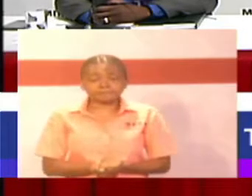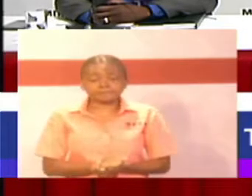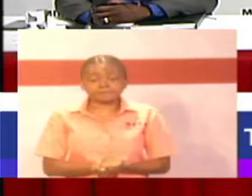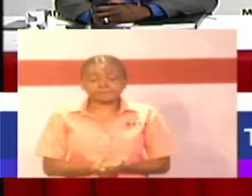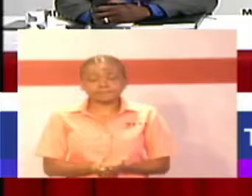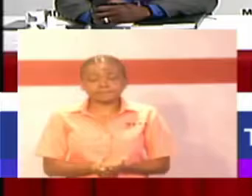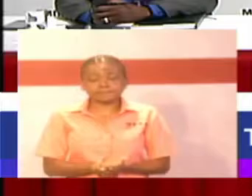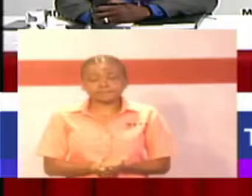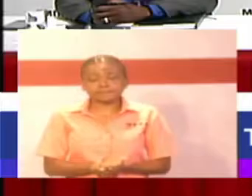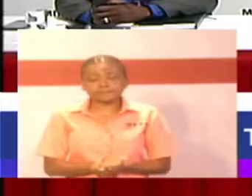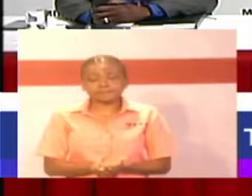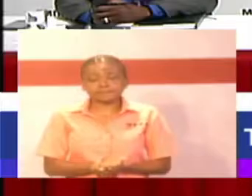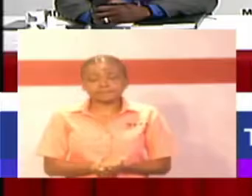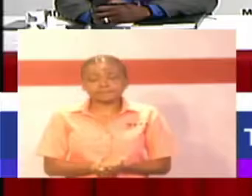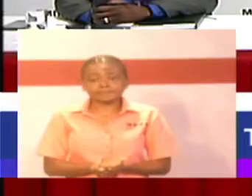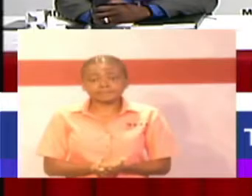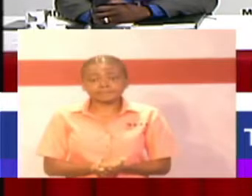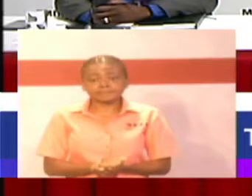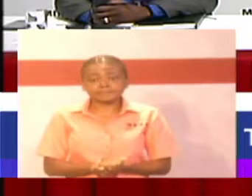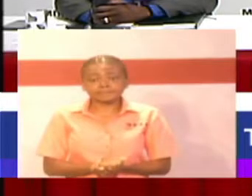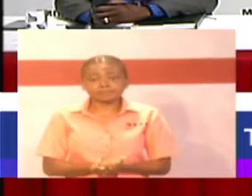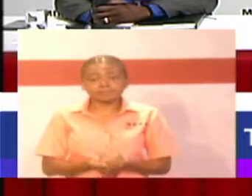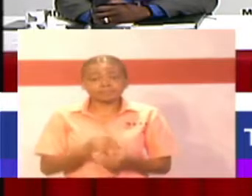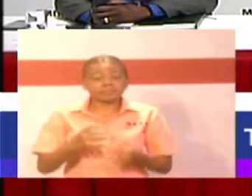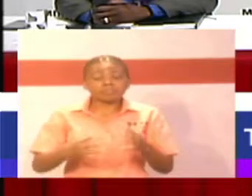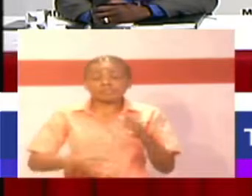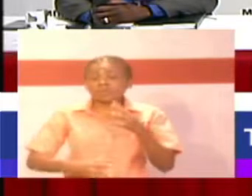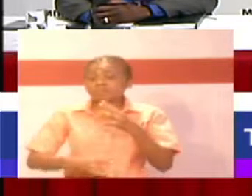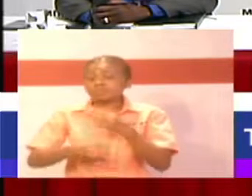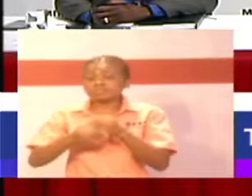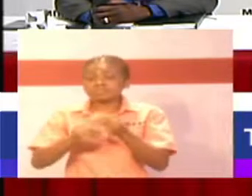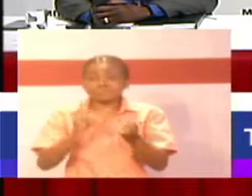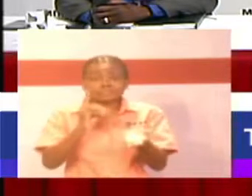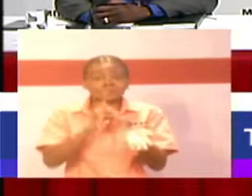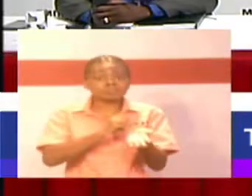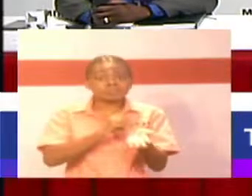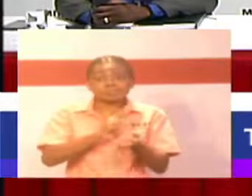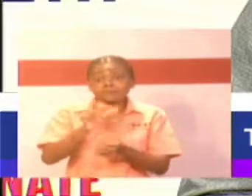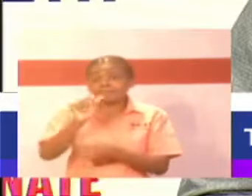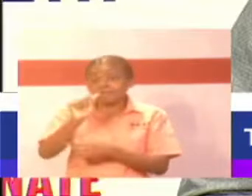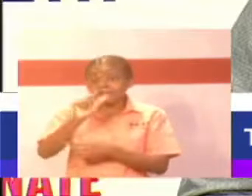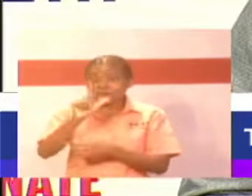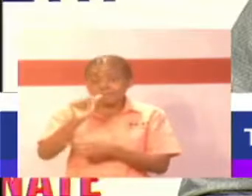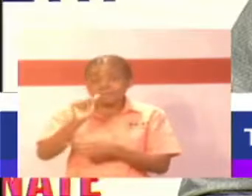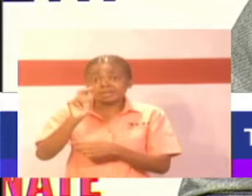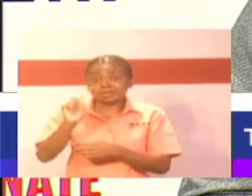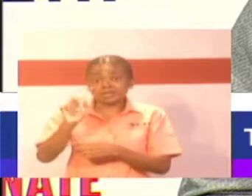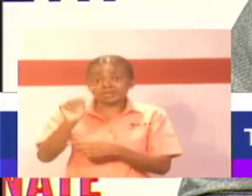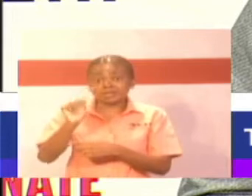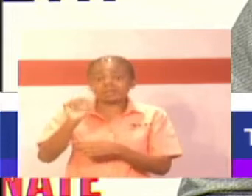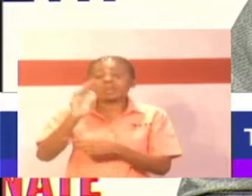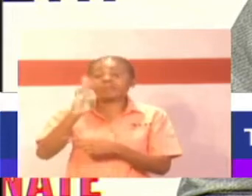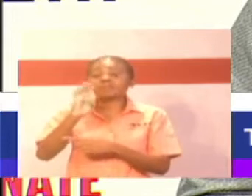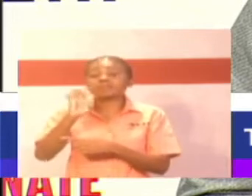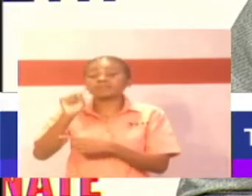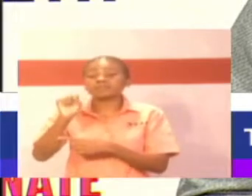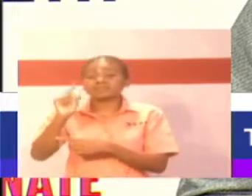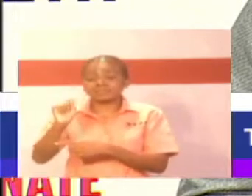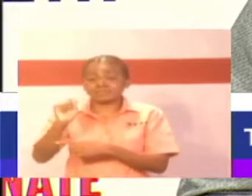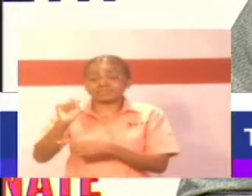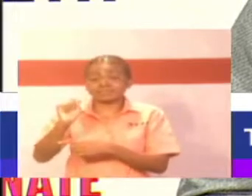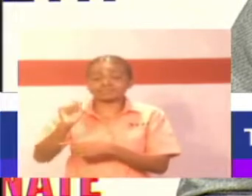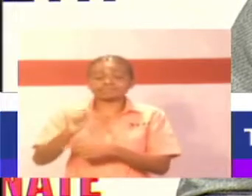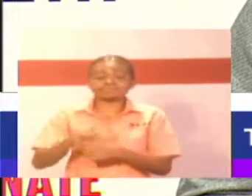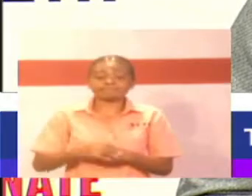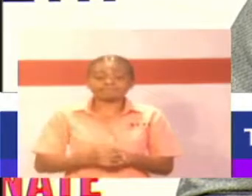Epidemiology Division, Ministry of Health, and Dr. Alana Kwamina-Best, County Medical Officer of Health for the